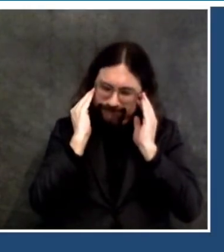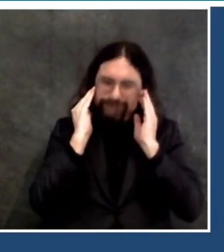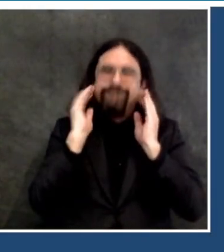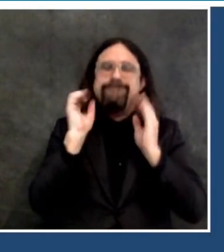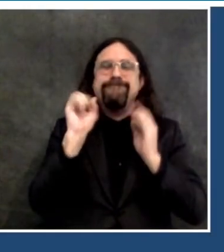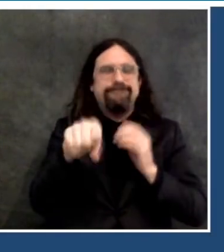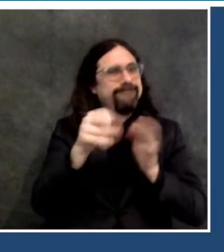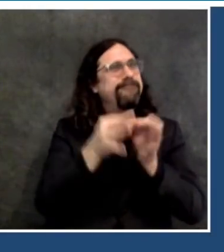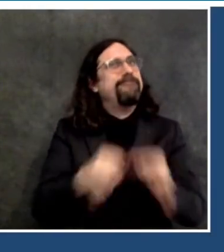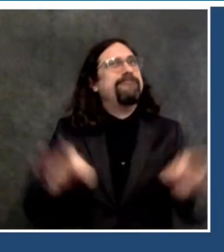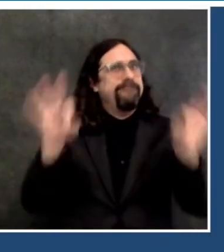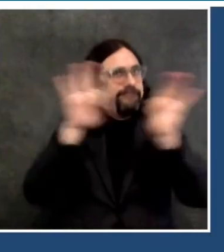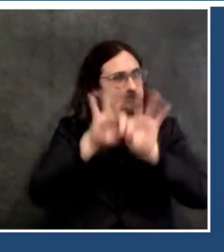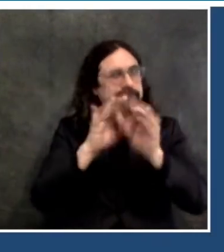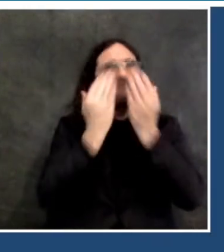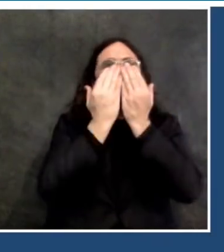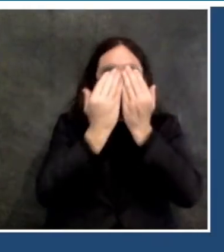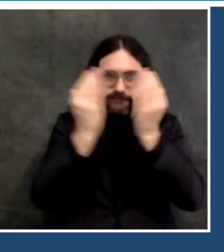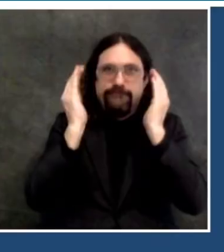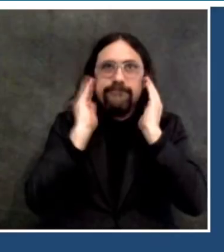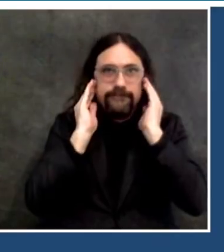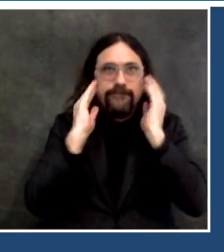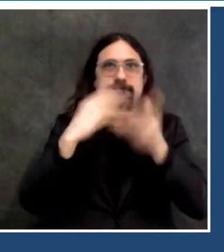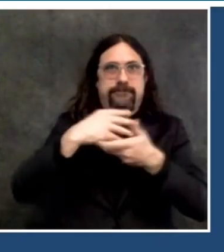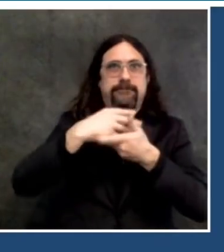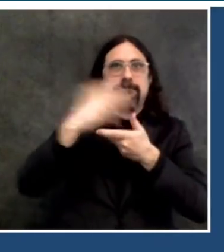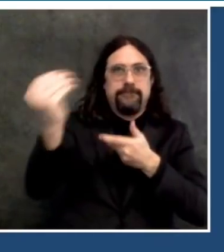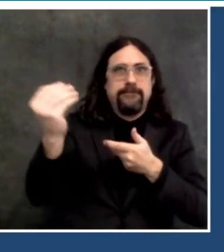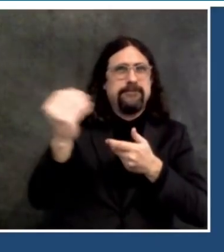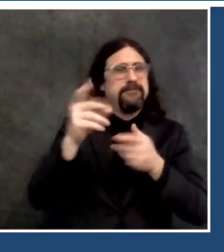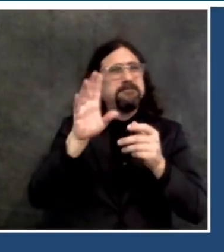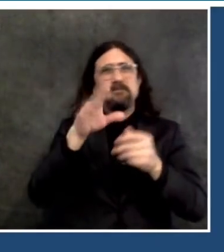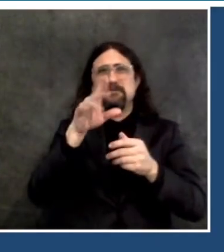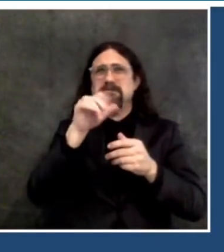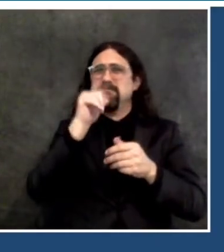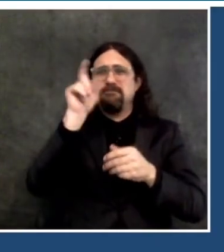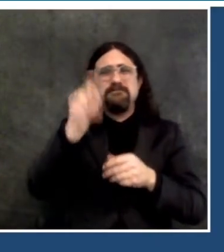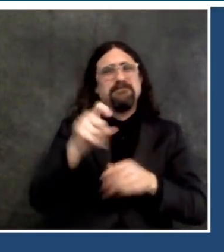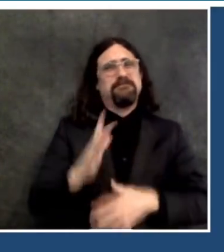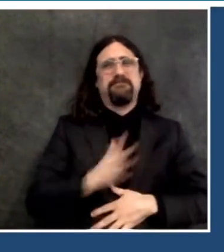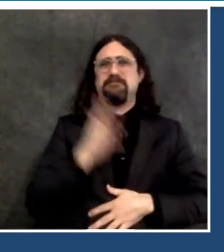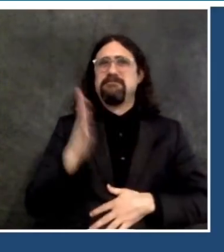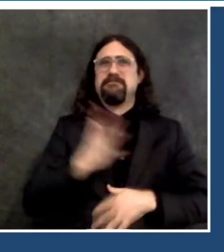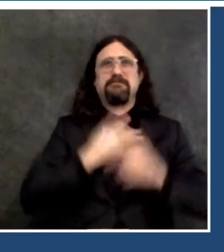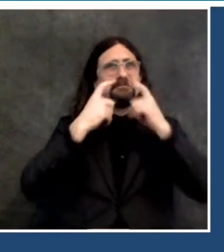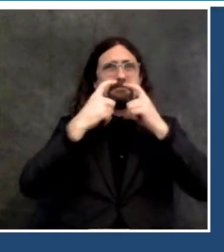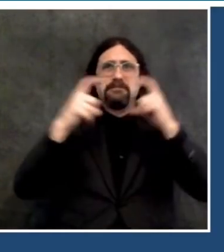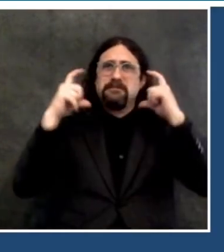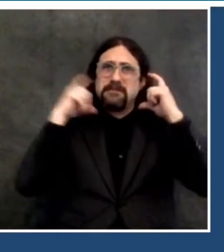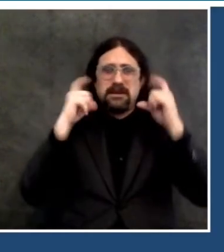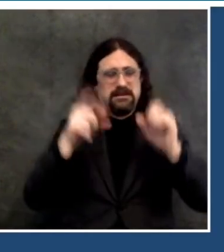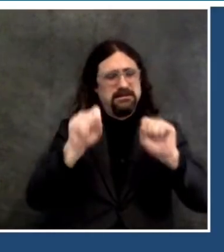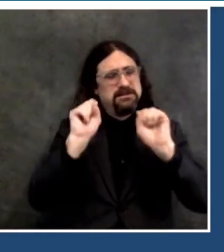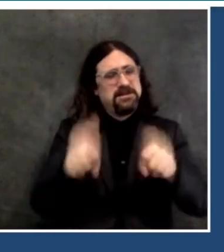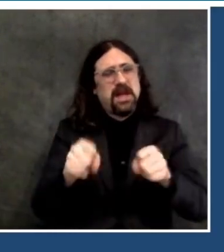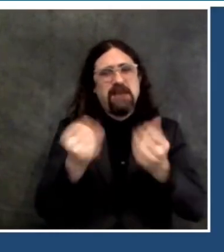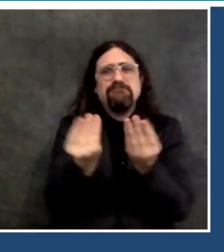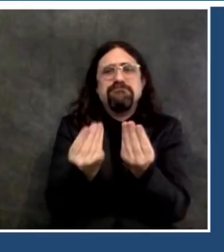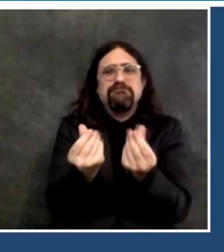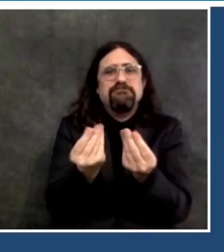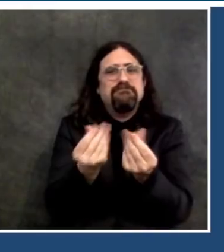details in a moment, but it could be a scarf. It could be something you create yourself at home. It could be a bandana. It does